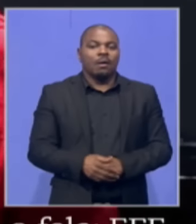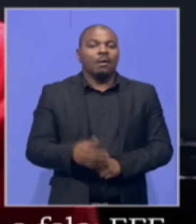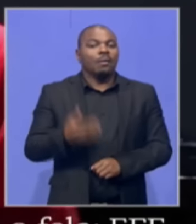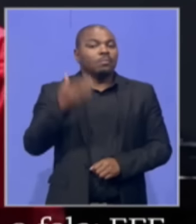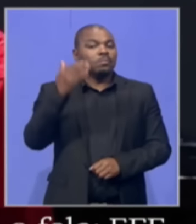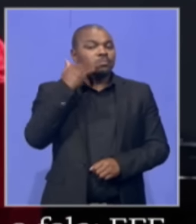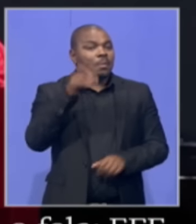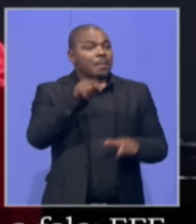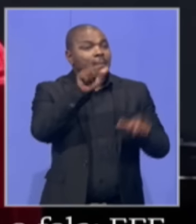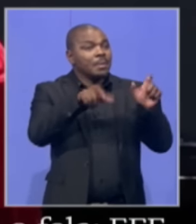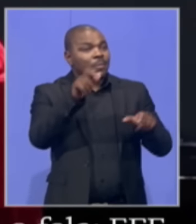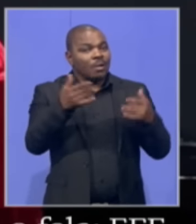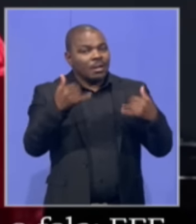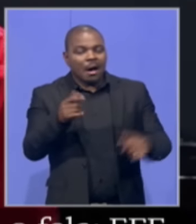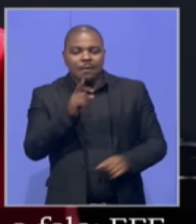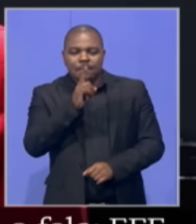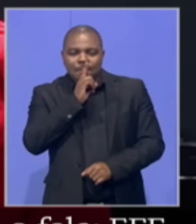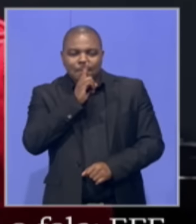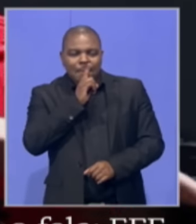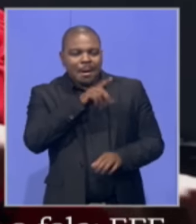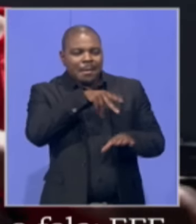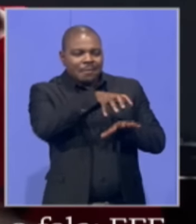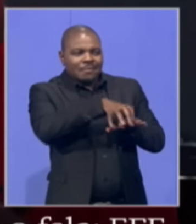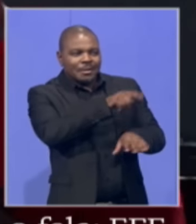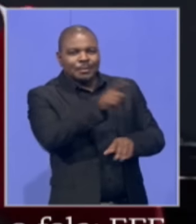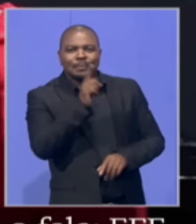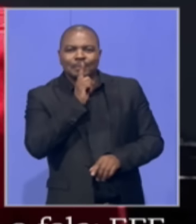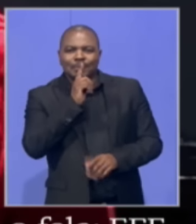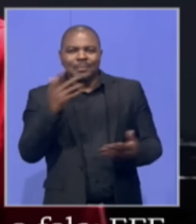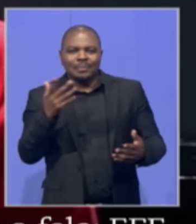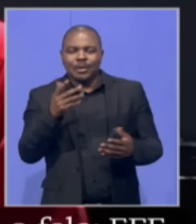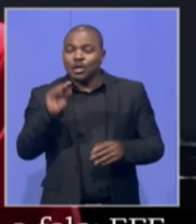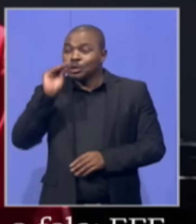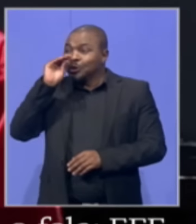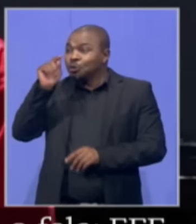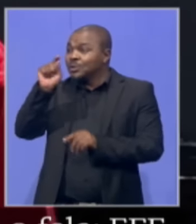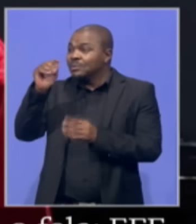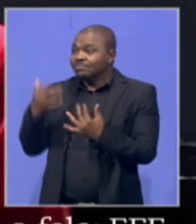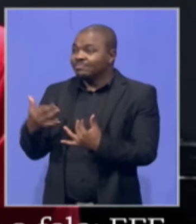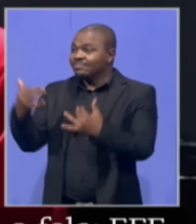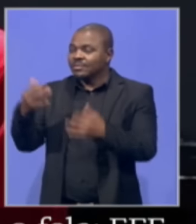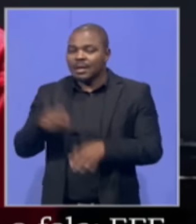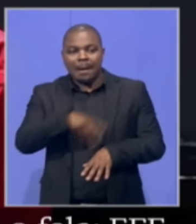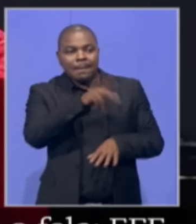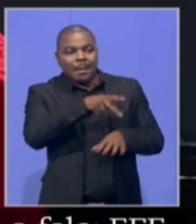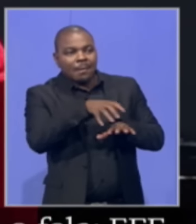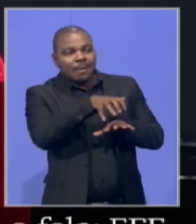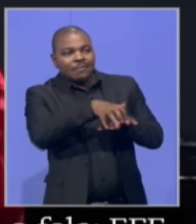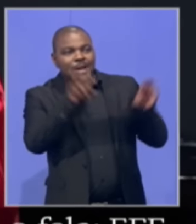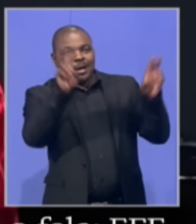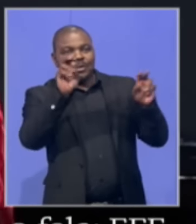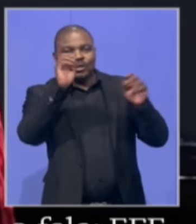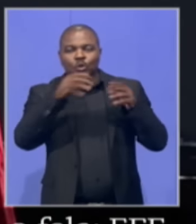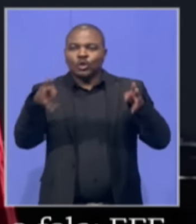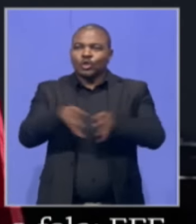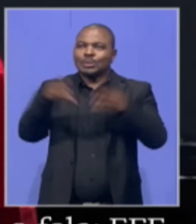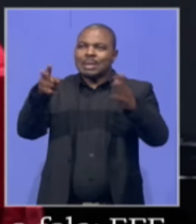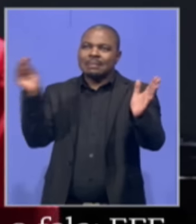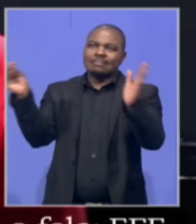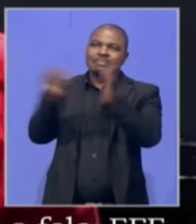don't speak about Palapan. This media did not make Palapala case a headline on Sunday